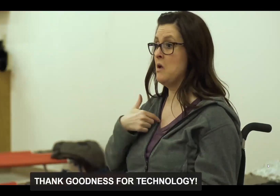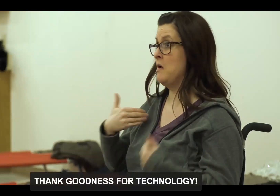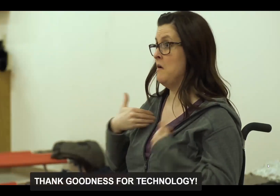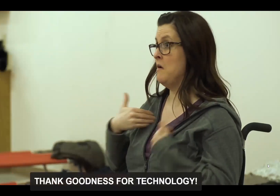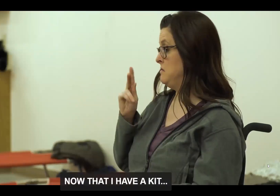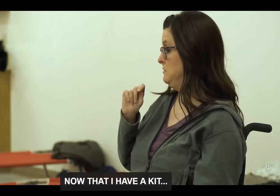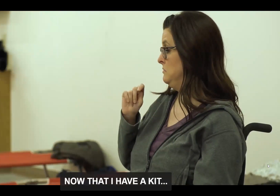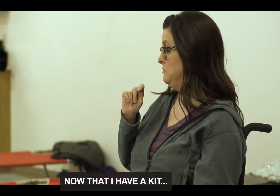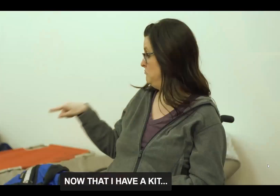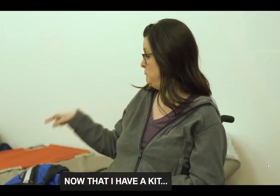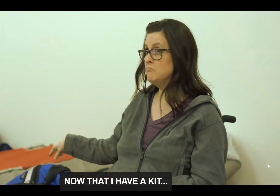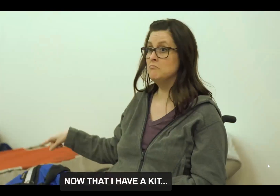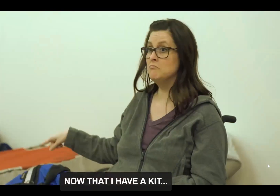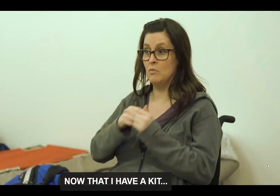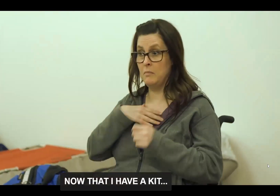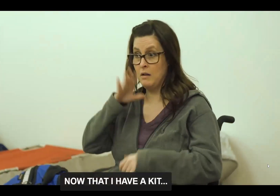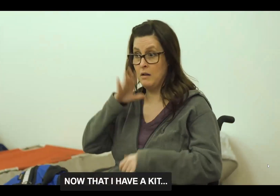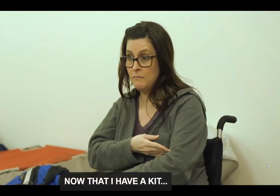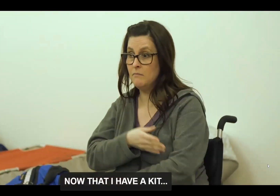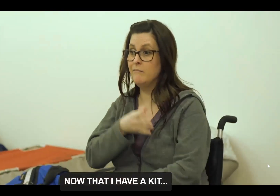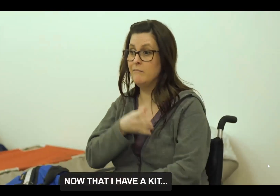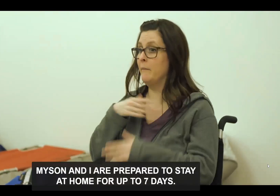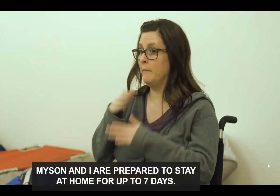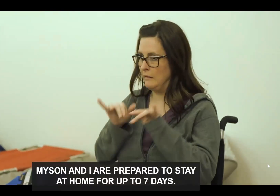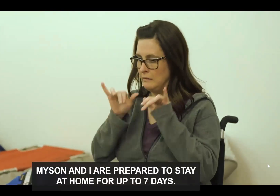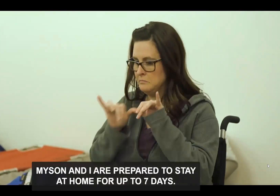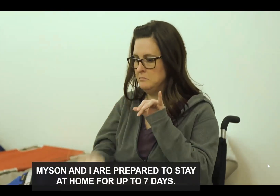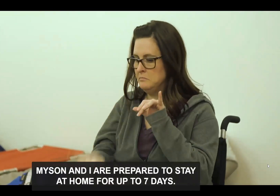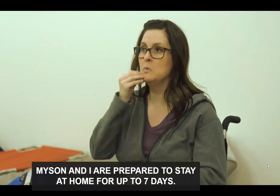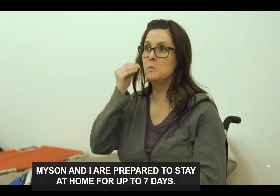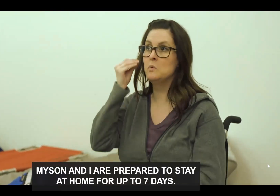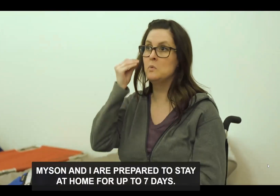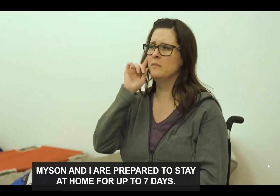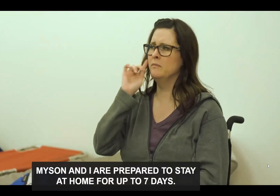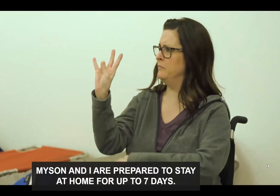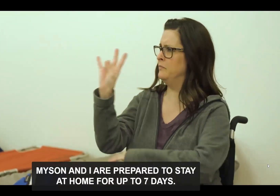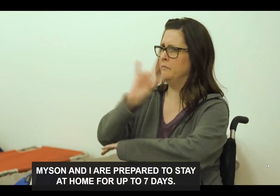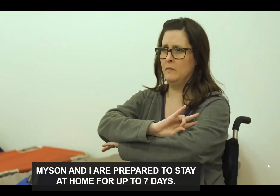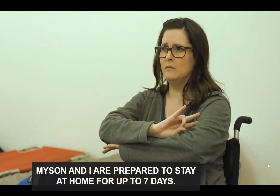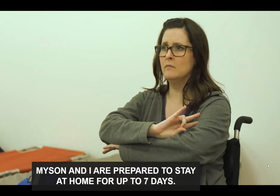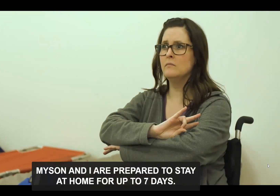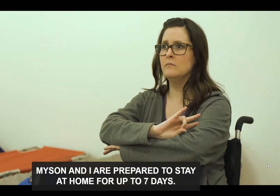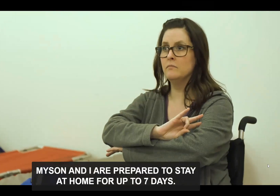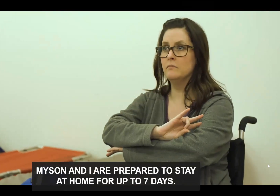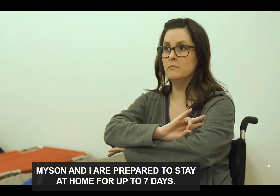Now that I have a kid, my son and I are prepared to stay at home for up to 7 days.